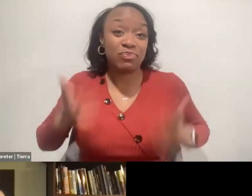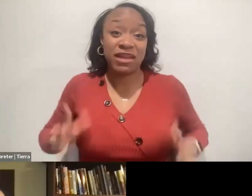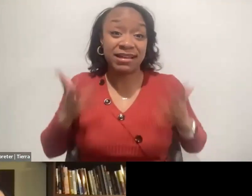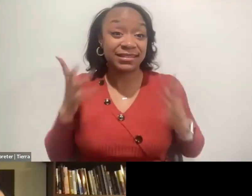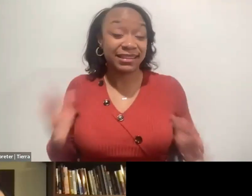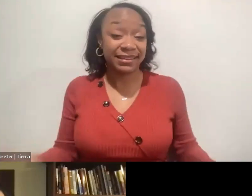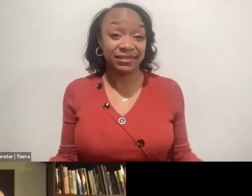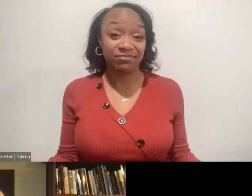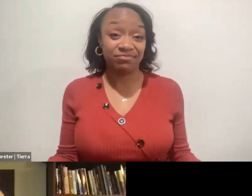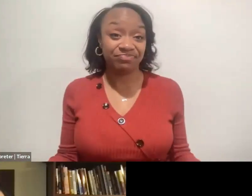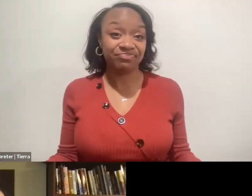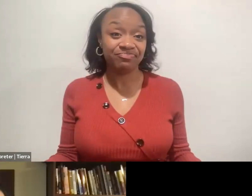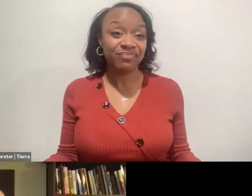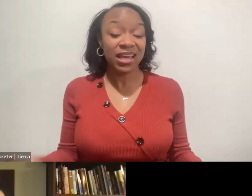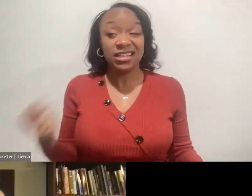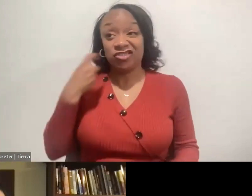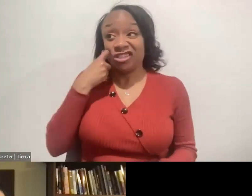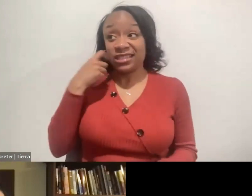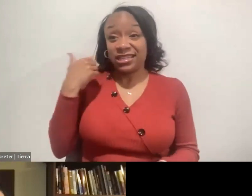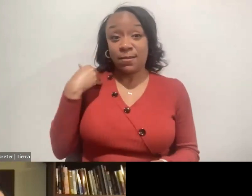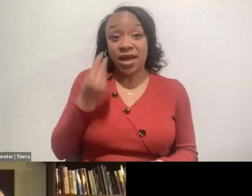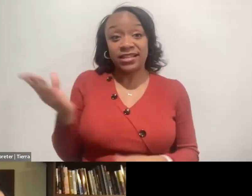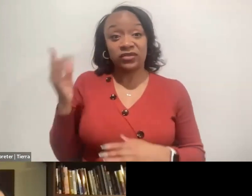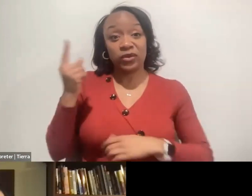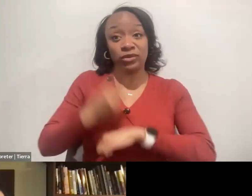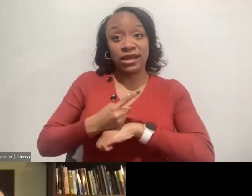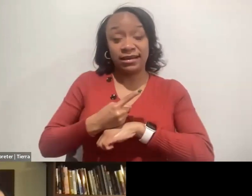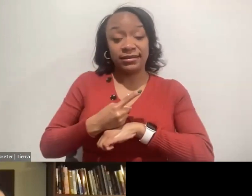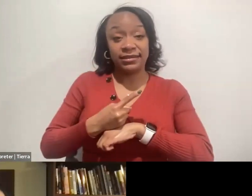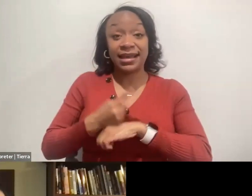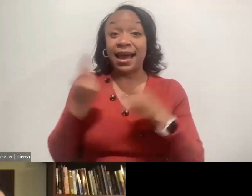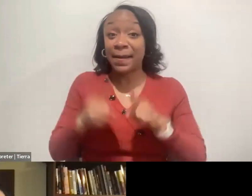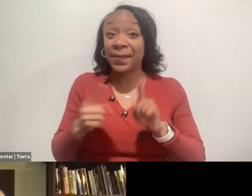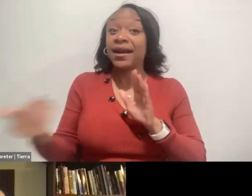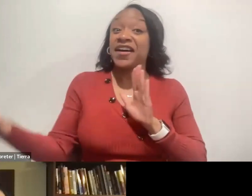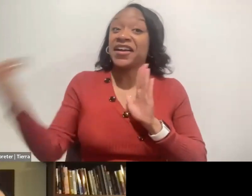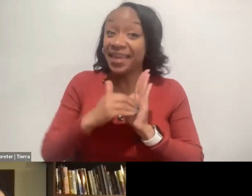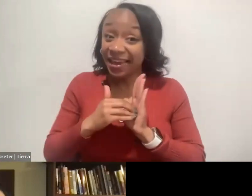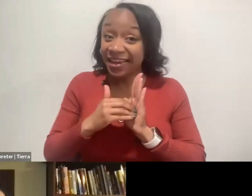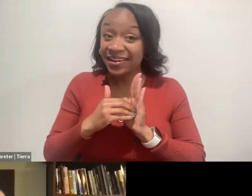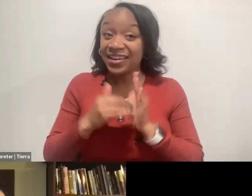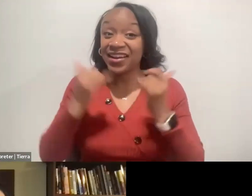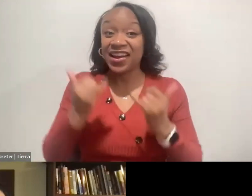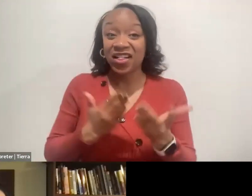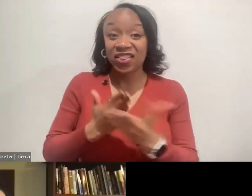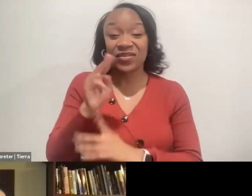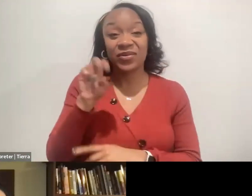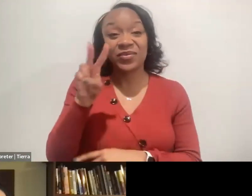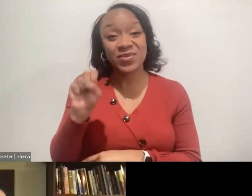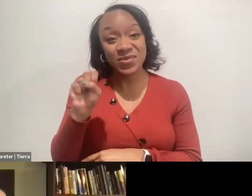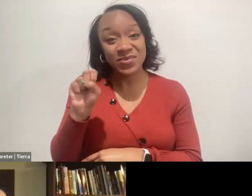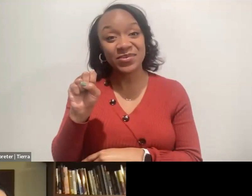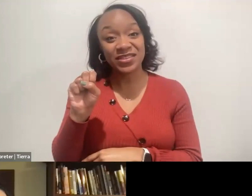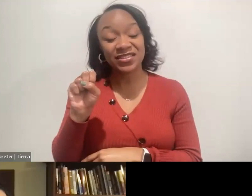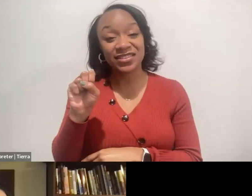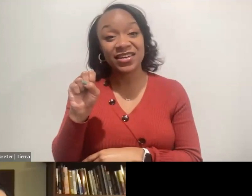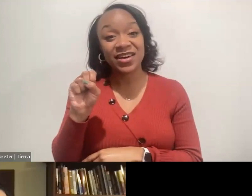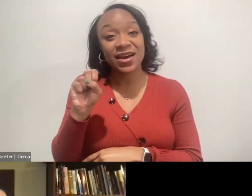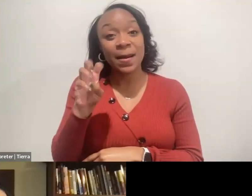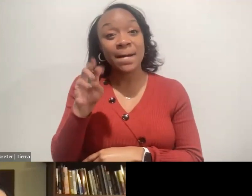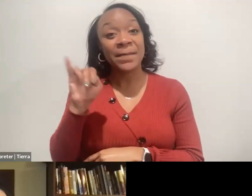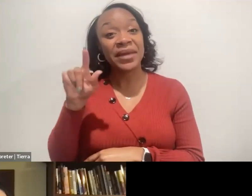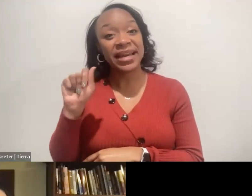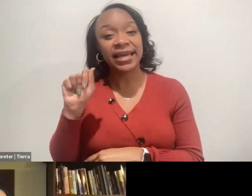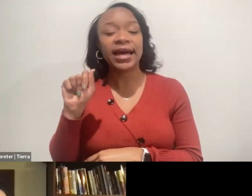And just in the last few days, again, we're told through news media in the United States in a sort